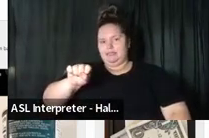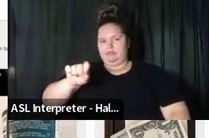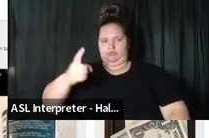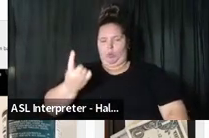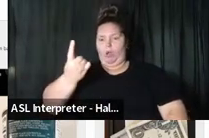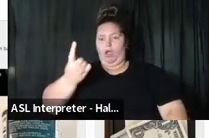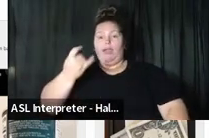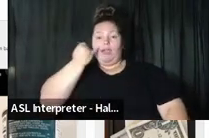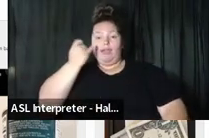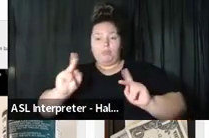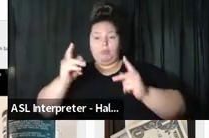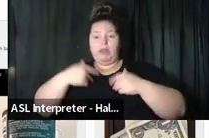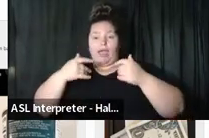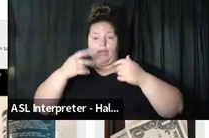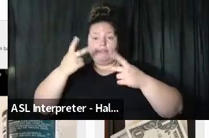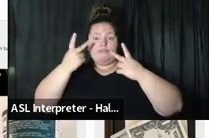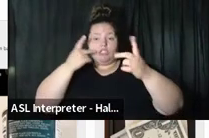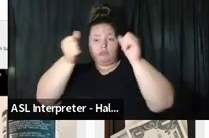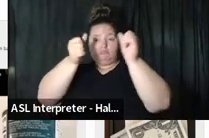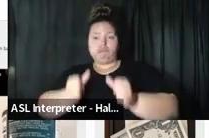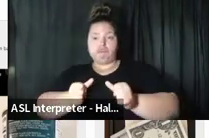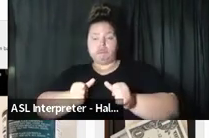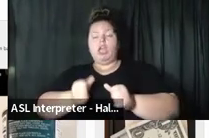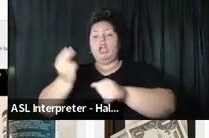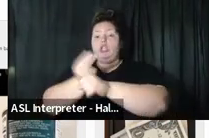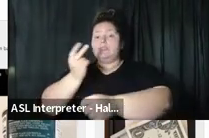My Eyes uses sighted volunteers to help